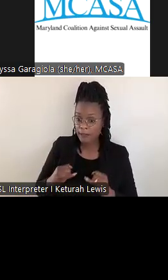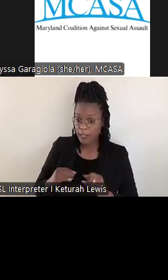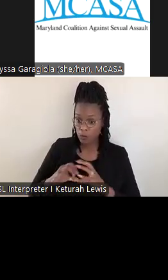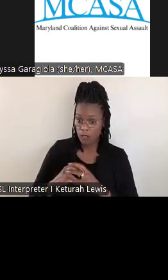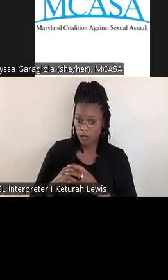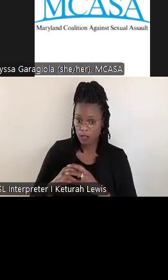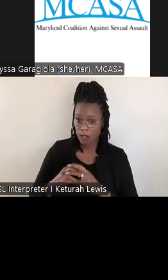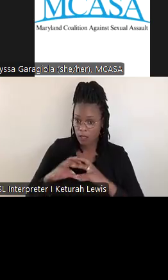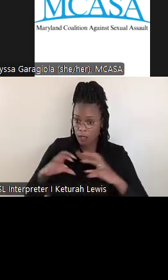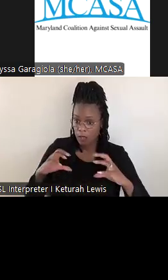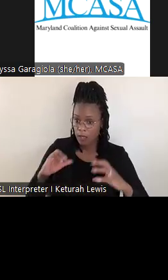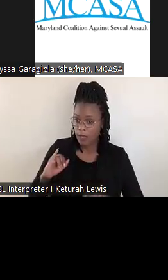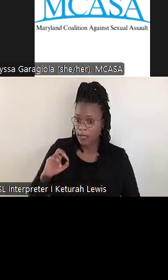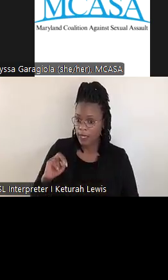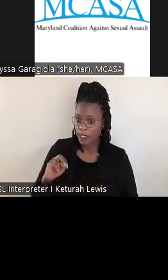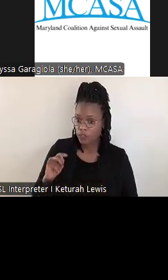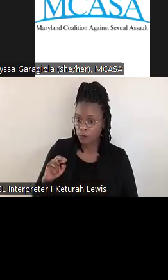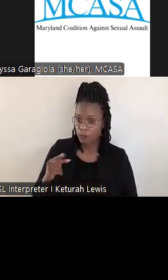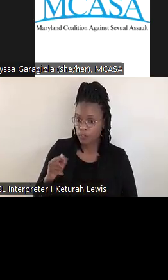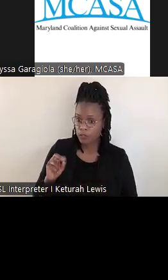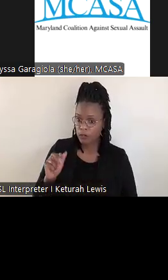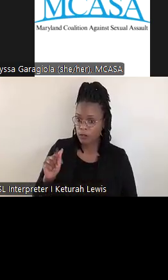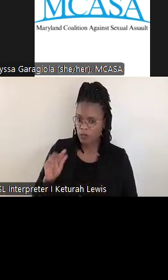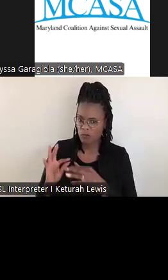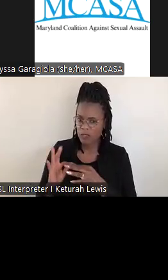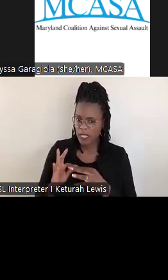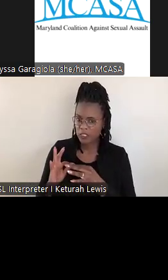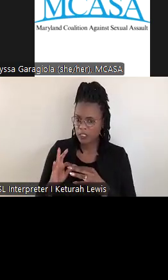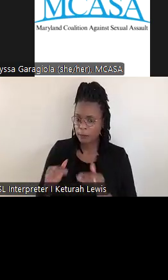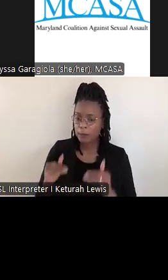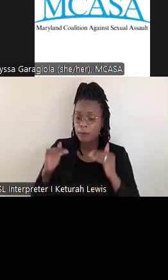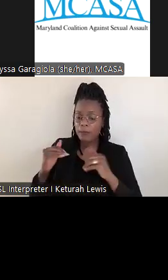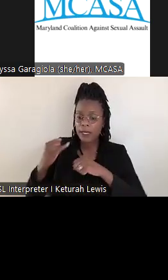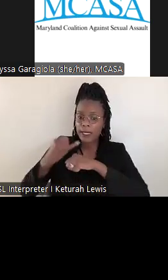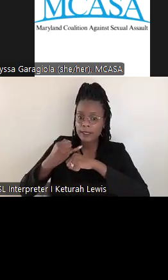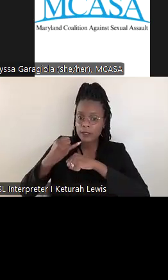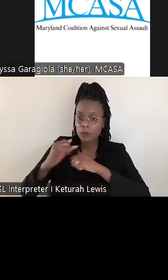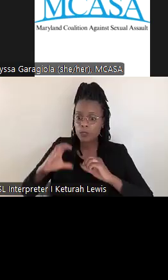relationship, organizational, community, and public policy.